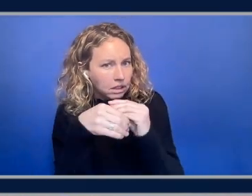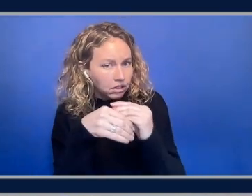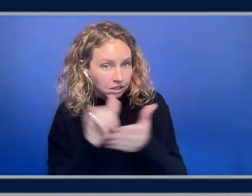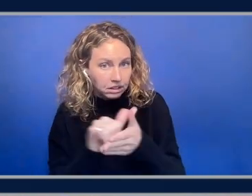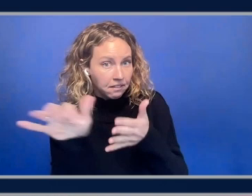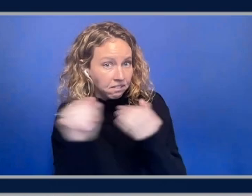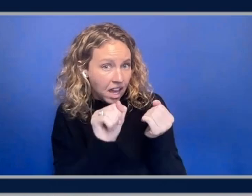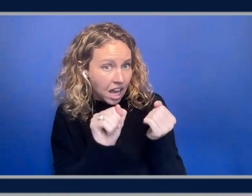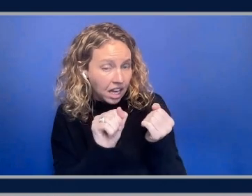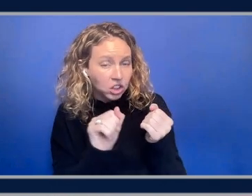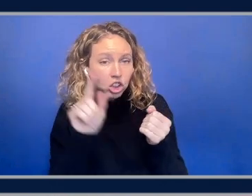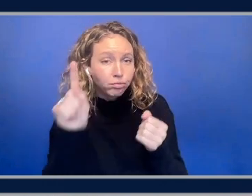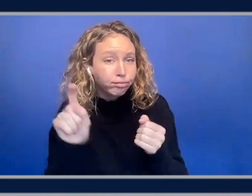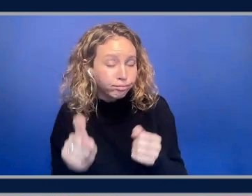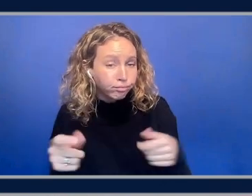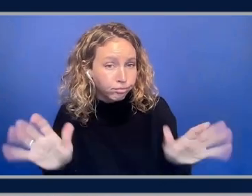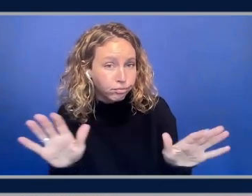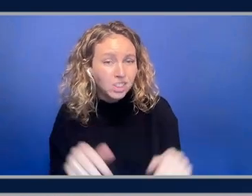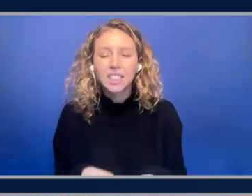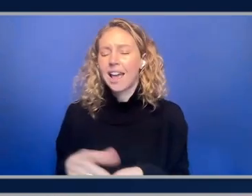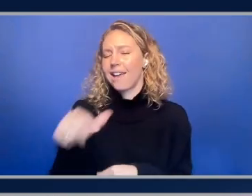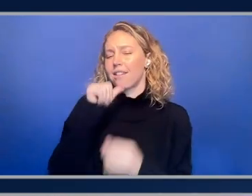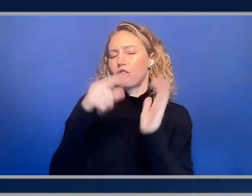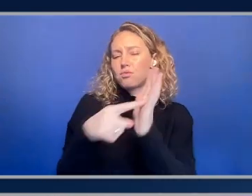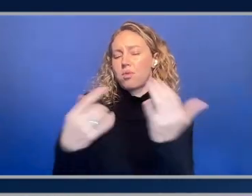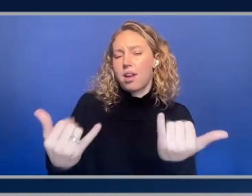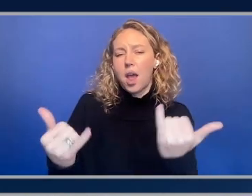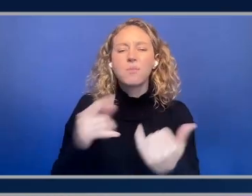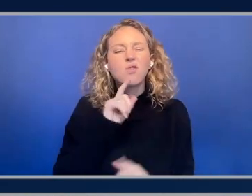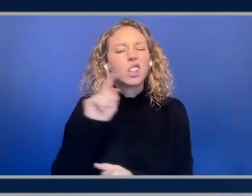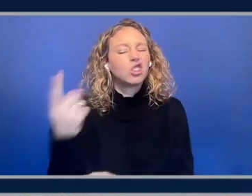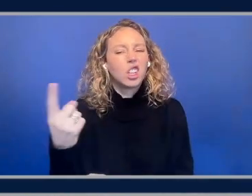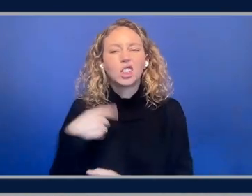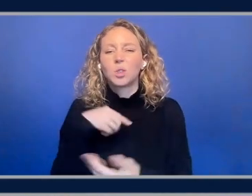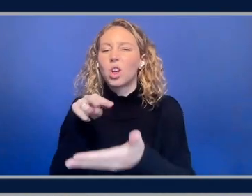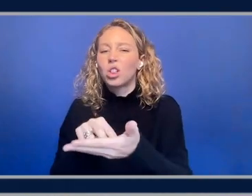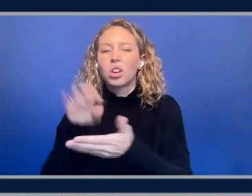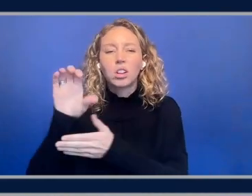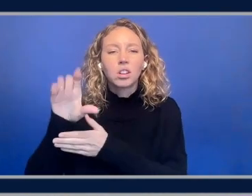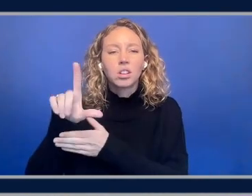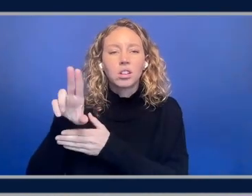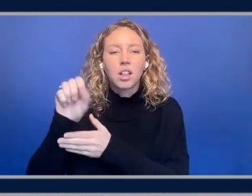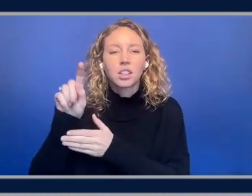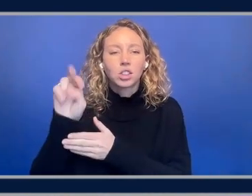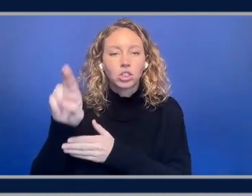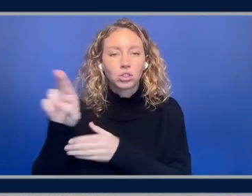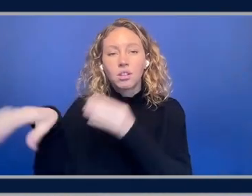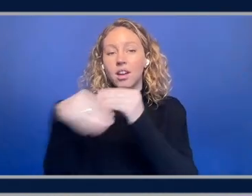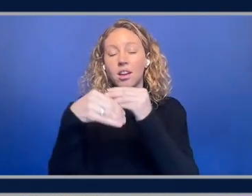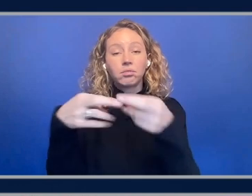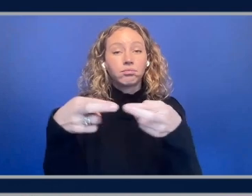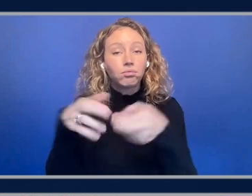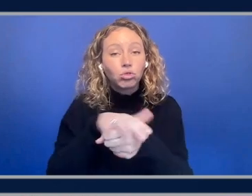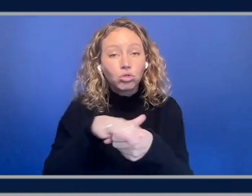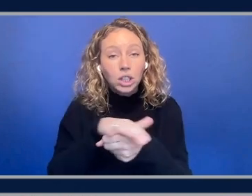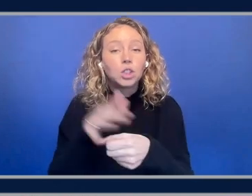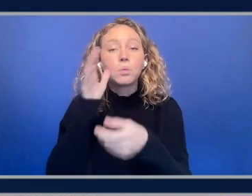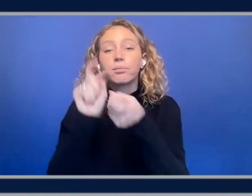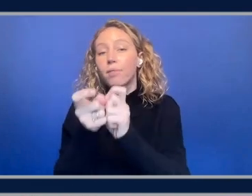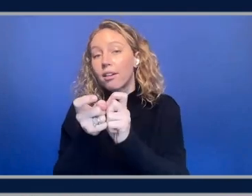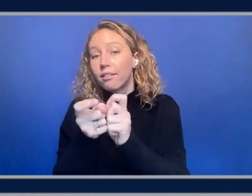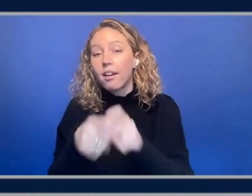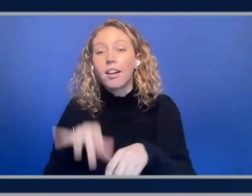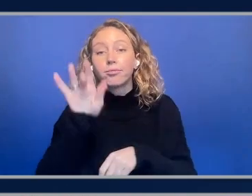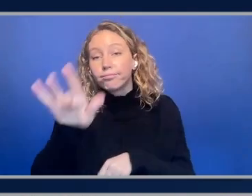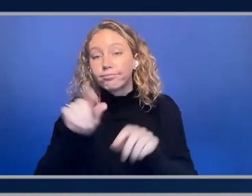of a few it's quick. buttons or API call? I won't do it here, but it's Yeah. basically you have to go to the cluster and say add a region. So you go to modify, and